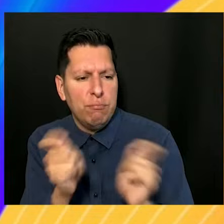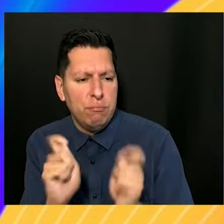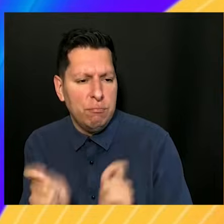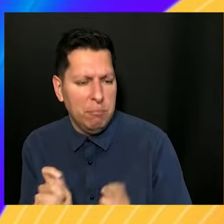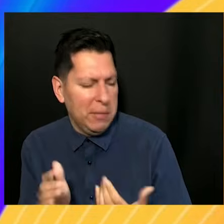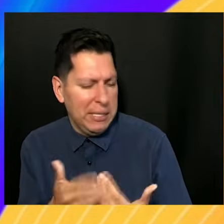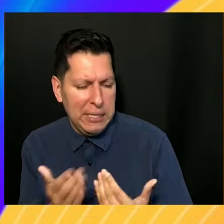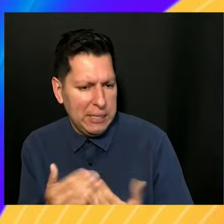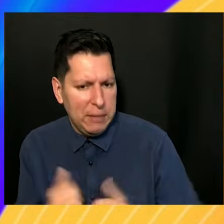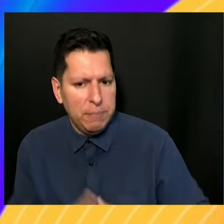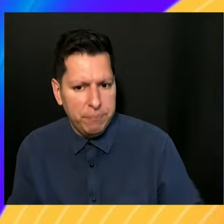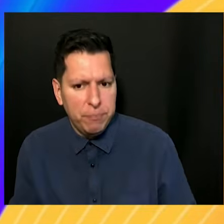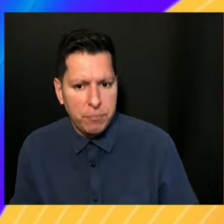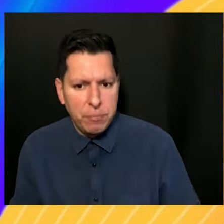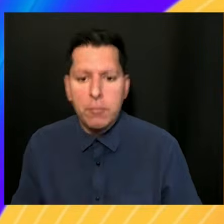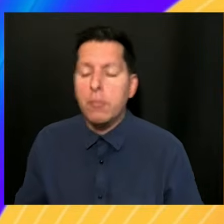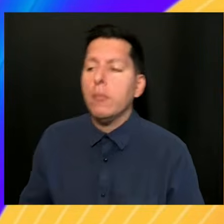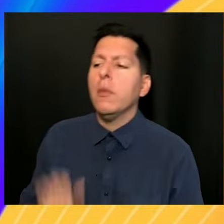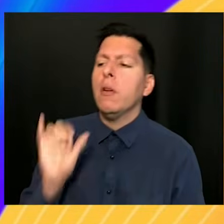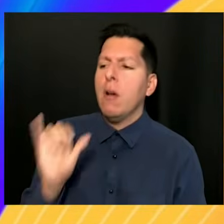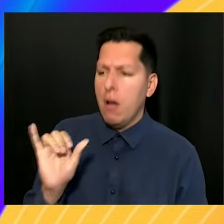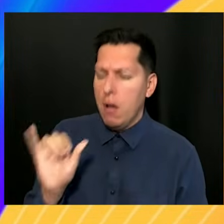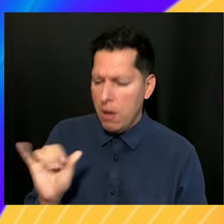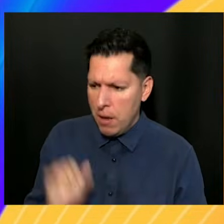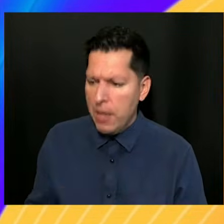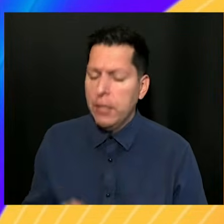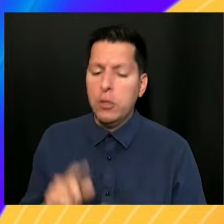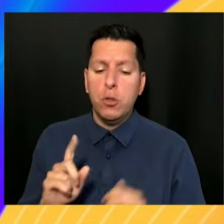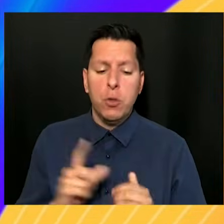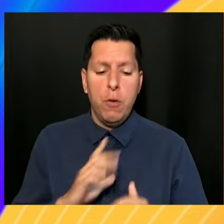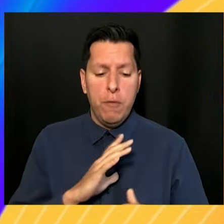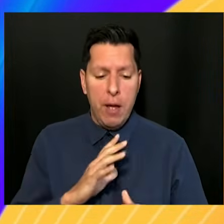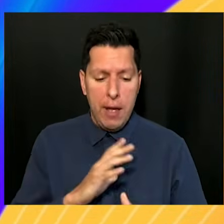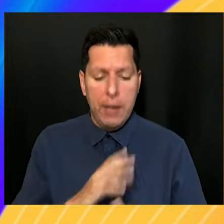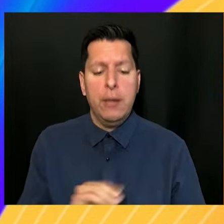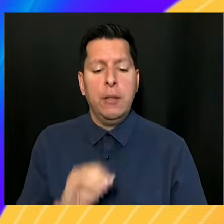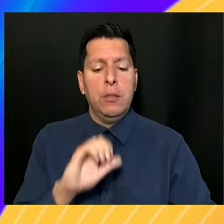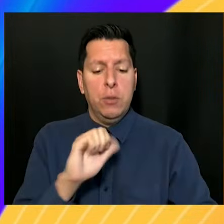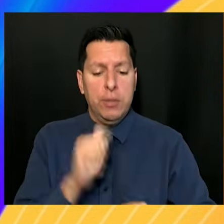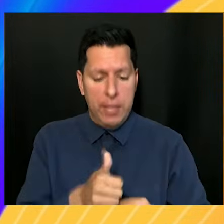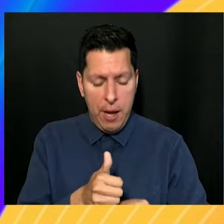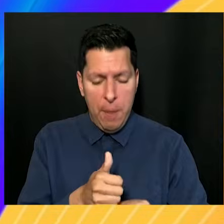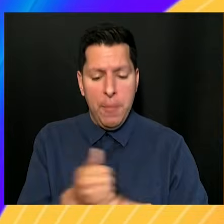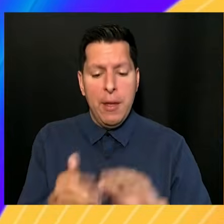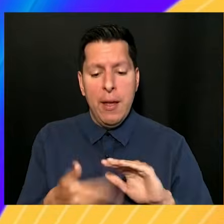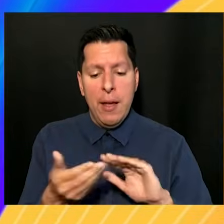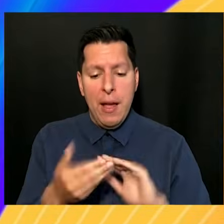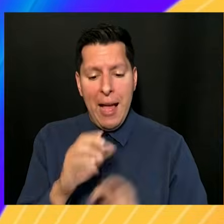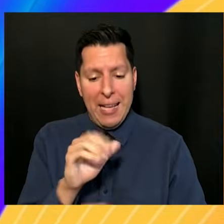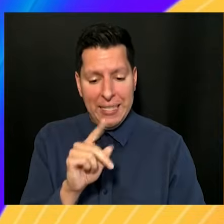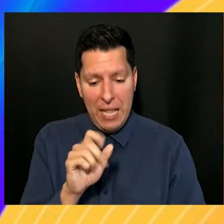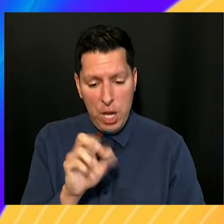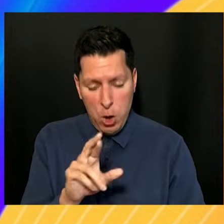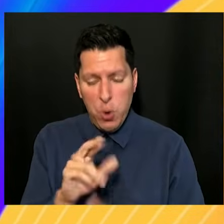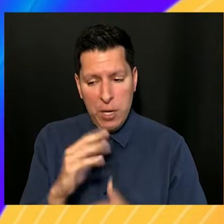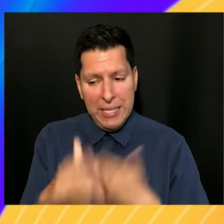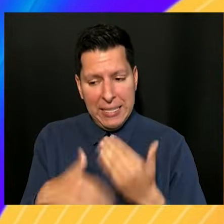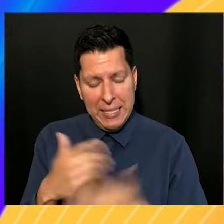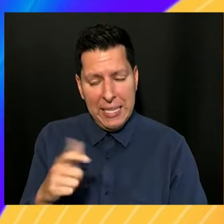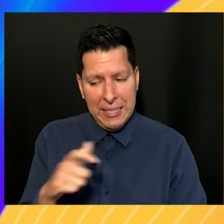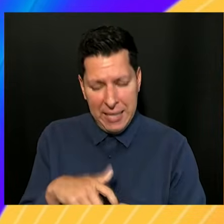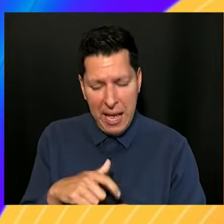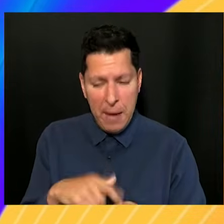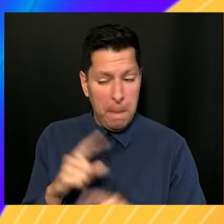I know from firsthand experience, deploying Landing Zone Accelerator can take a little bit. But it sounds like that you